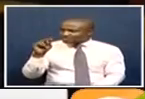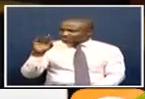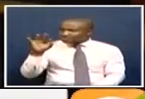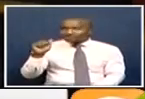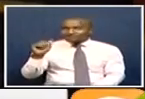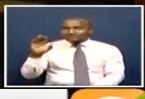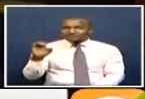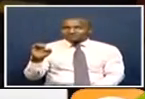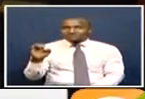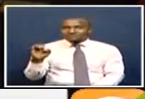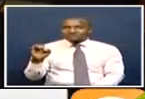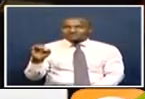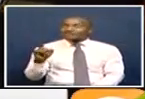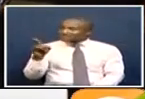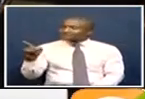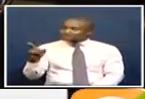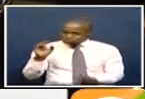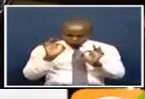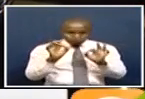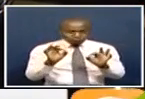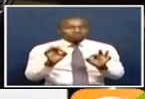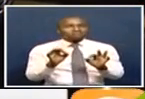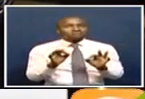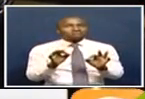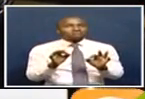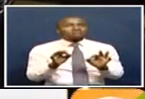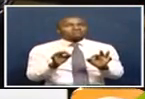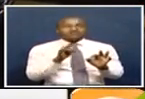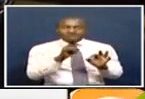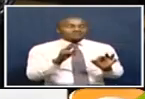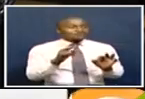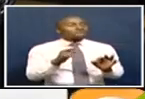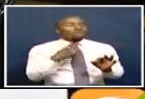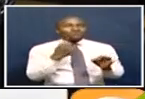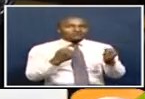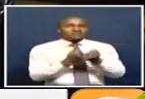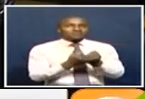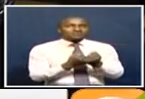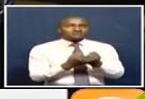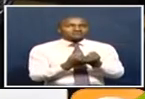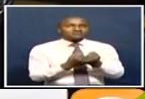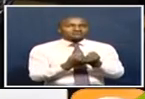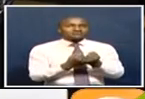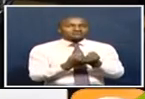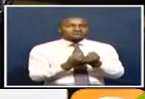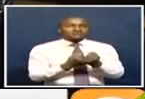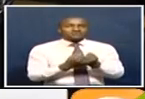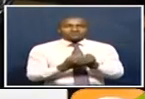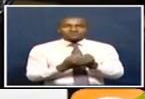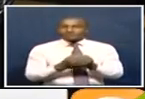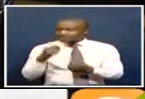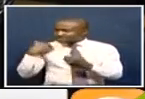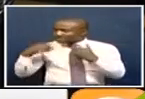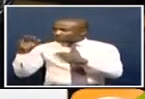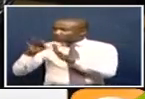What about Jaguar? Those are the people, the young people you are Steve supporting. Mbogo. Those are the young people you are supporting. Which one would you want to win there, quickly? Yeah. Sterehe. Sterehe, yes. Which